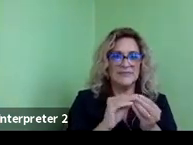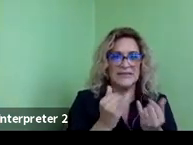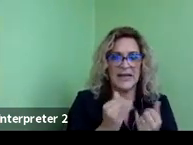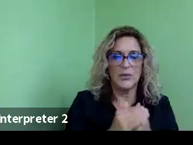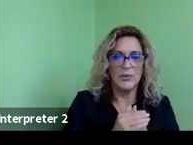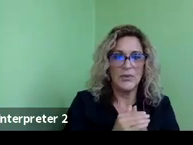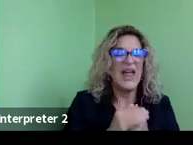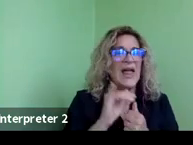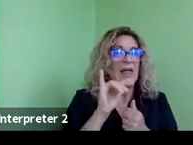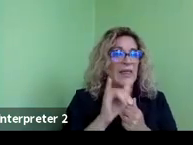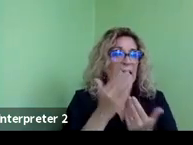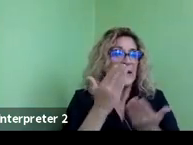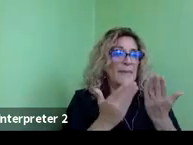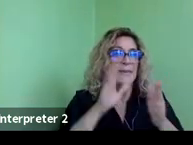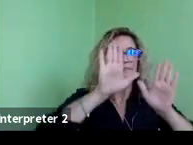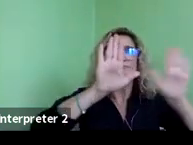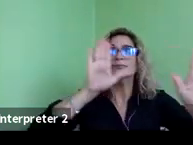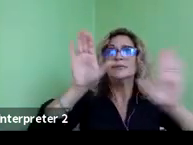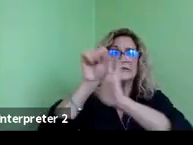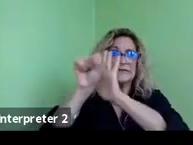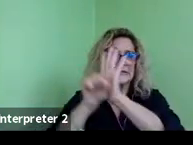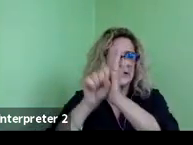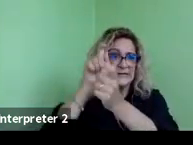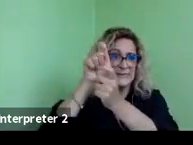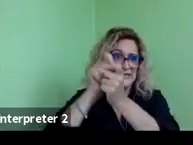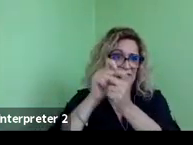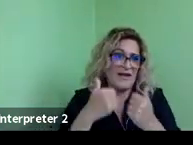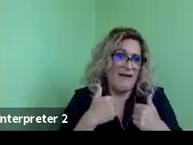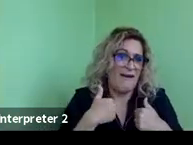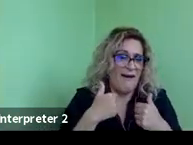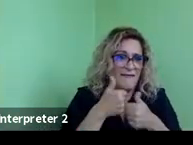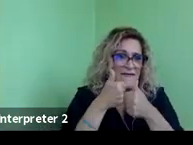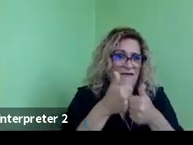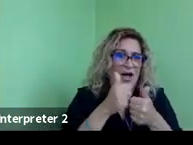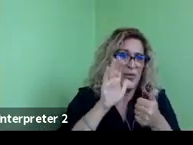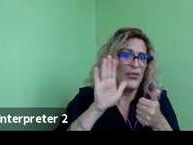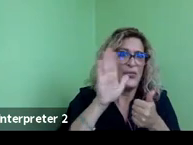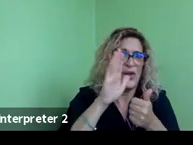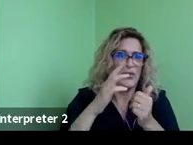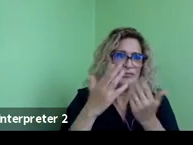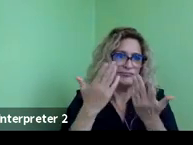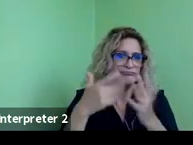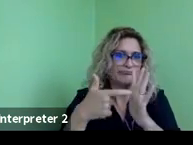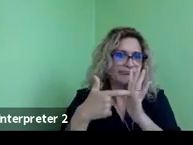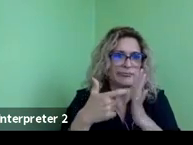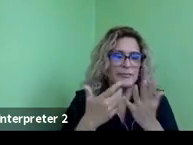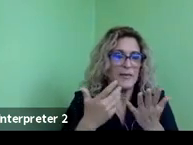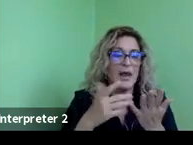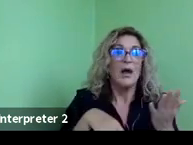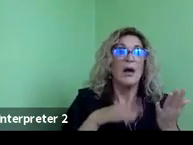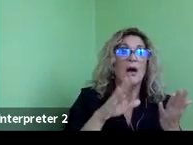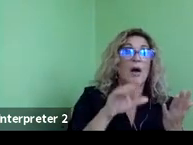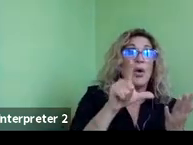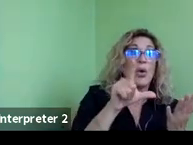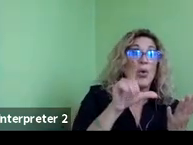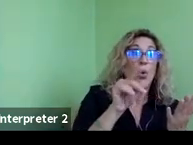specific. Lorian, is there anything that you want to say to that from the state level around